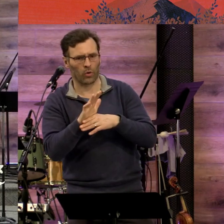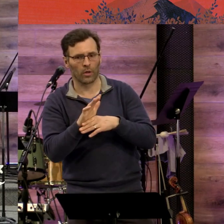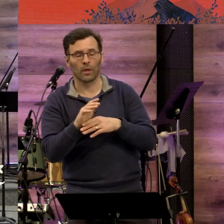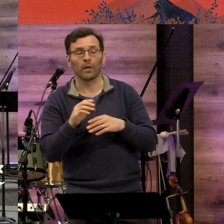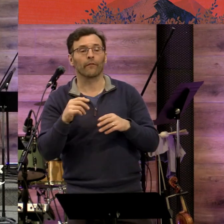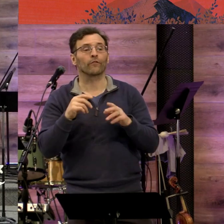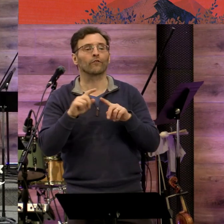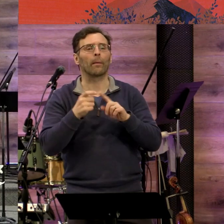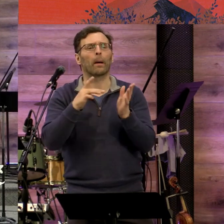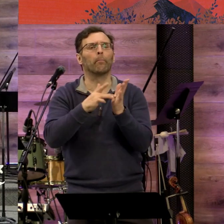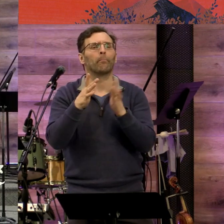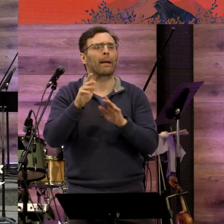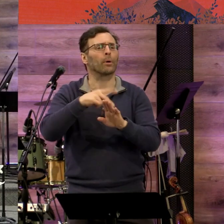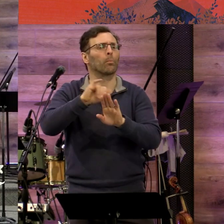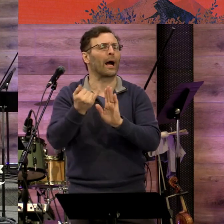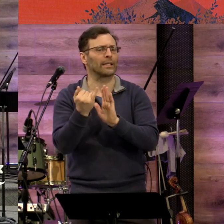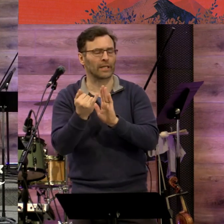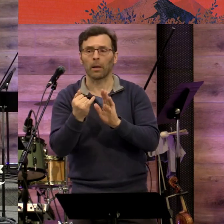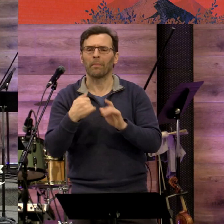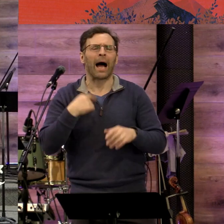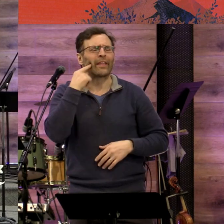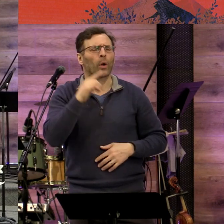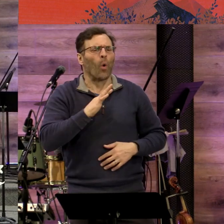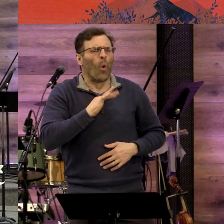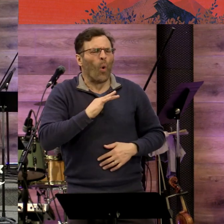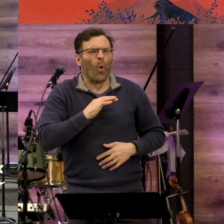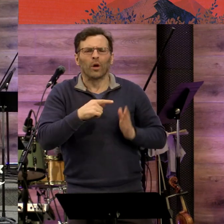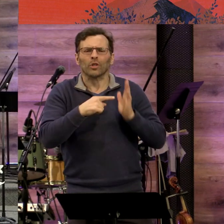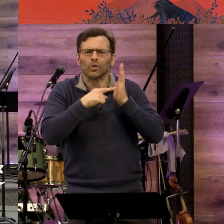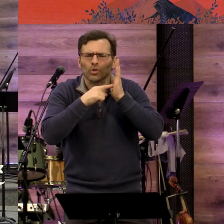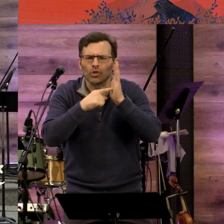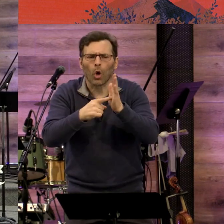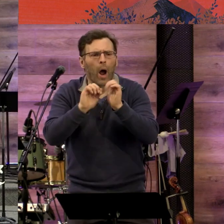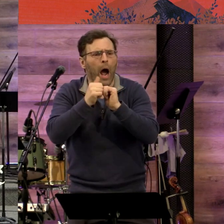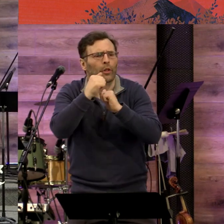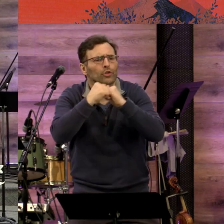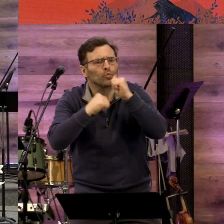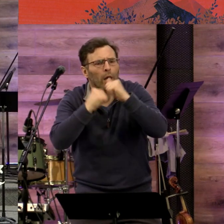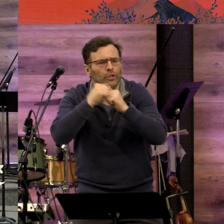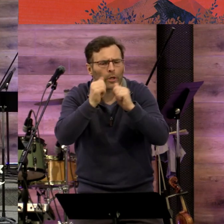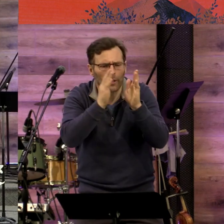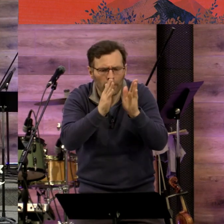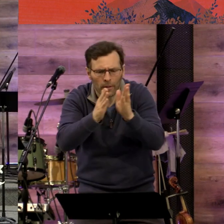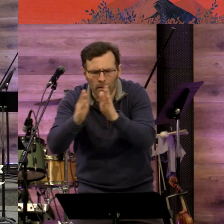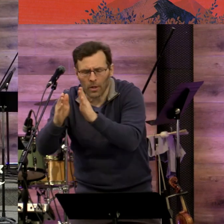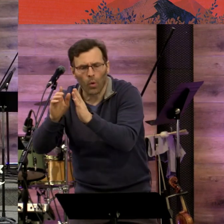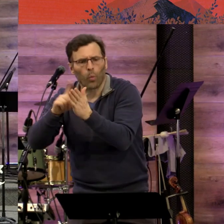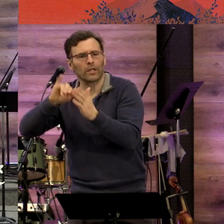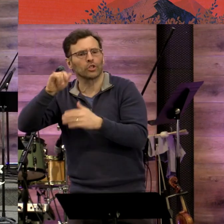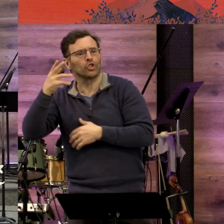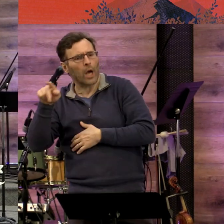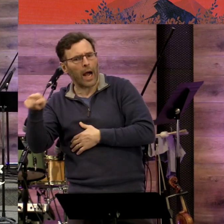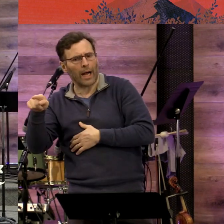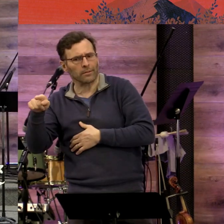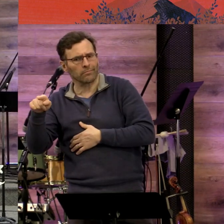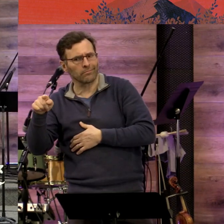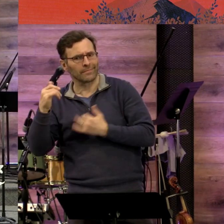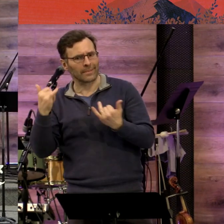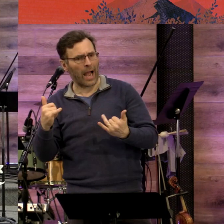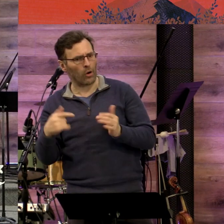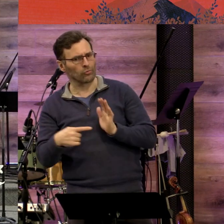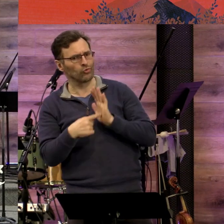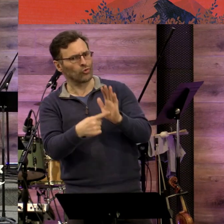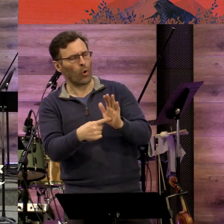Bible Project that does just such a fantastic job of laying out the structure and the teaching of what John is introducing us